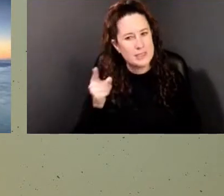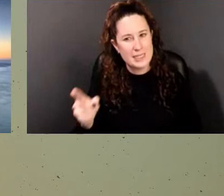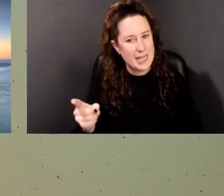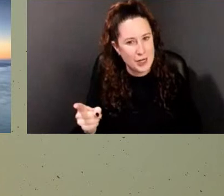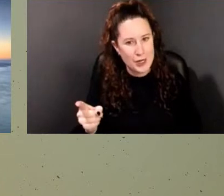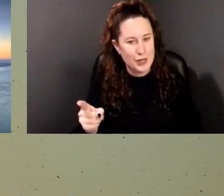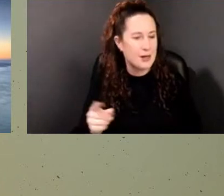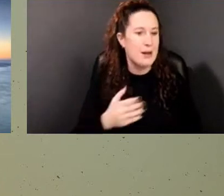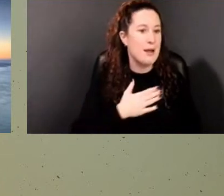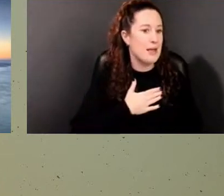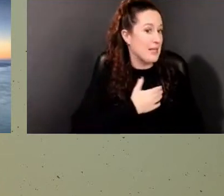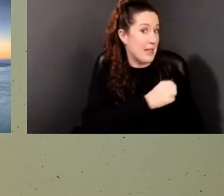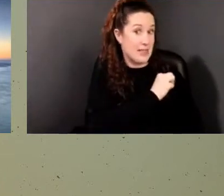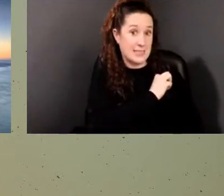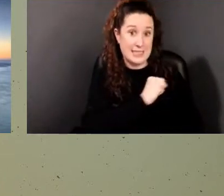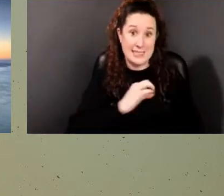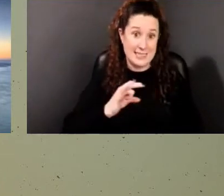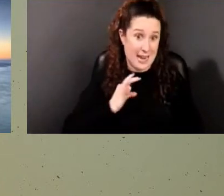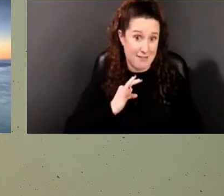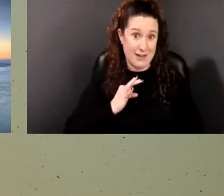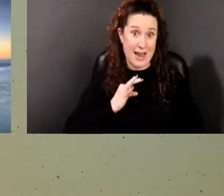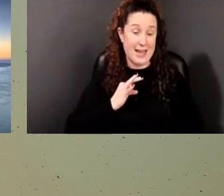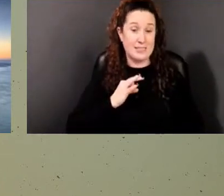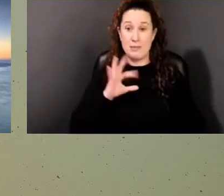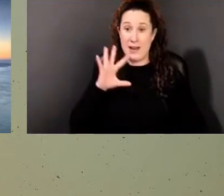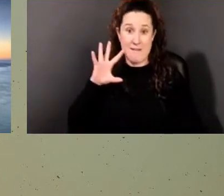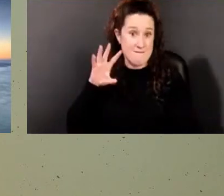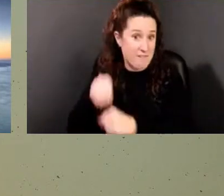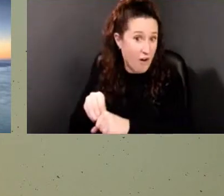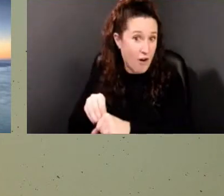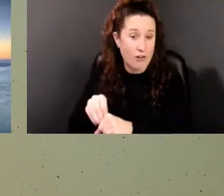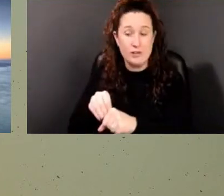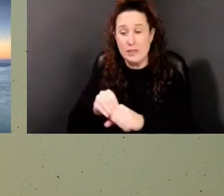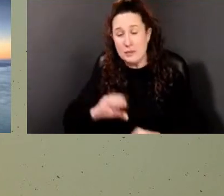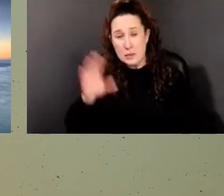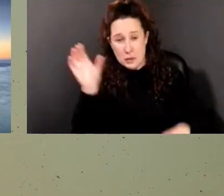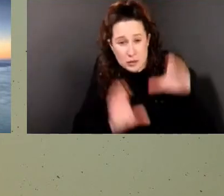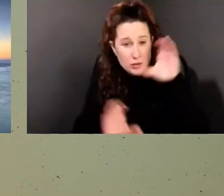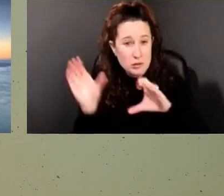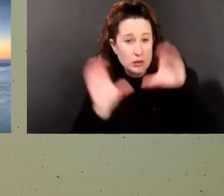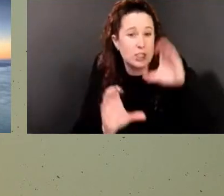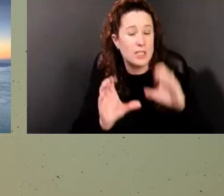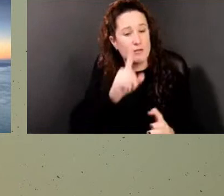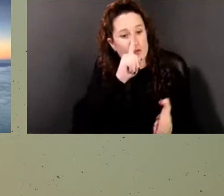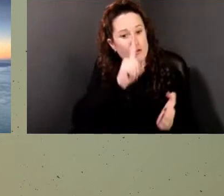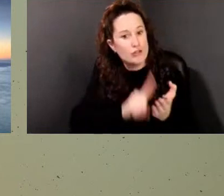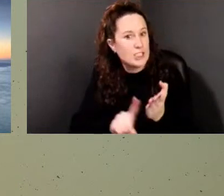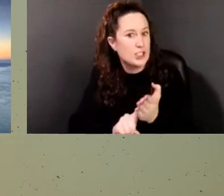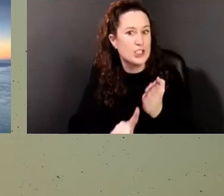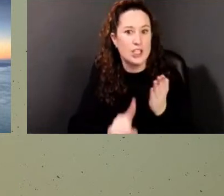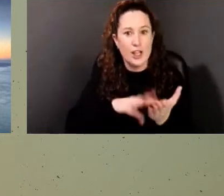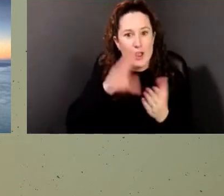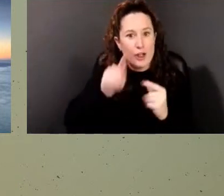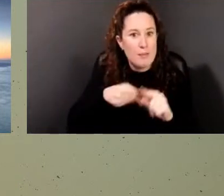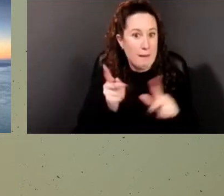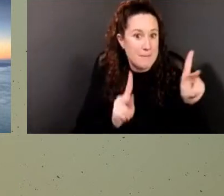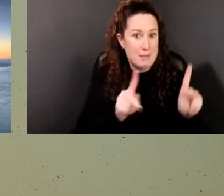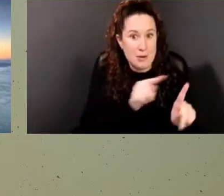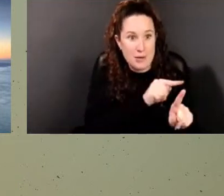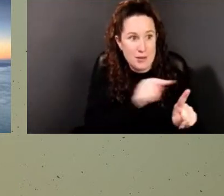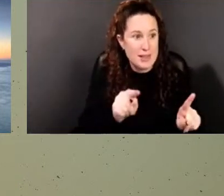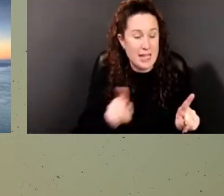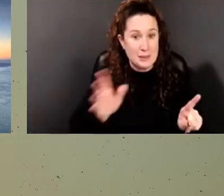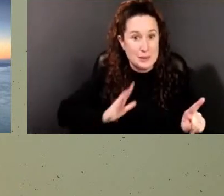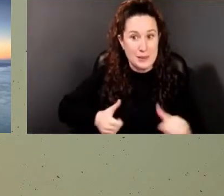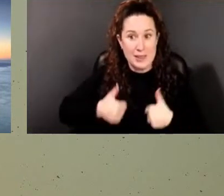fully vested and looking for and researching to find out more about the people that lived here. So when they called to let us know that it was